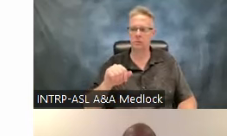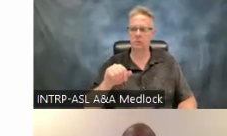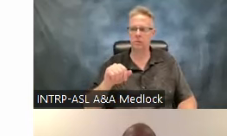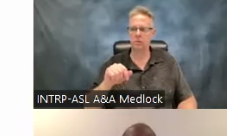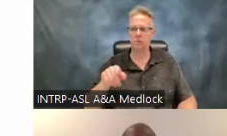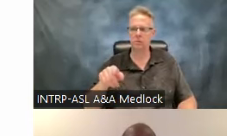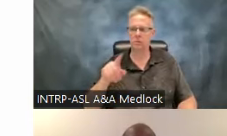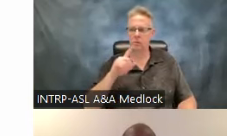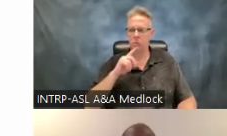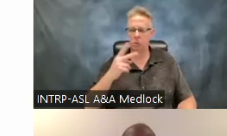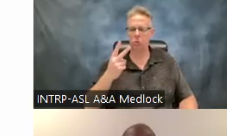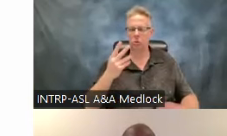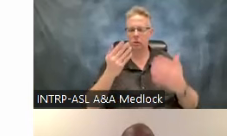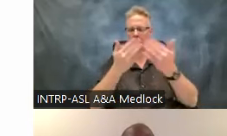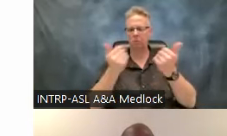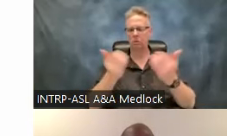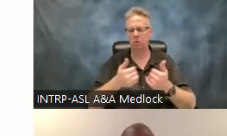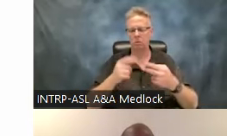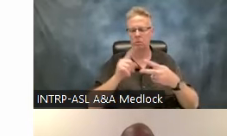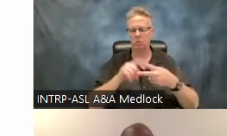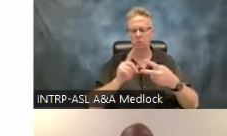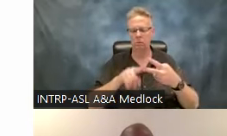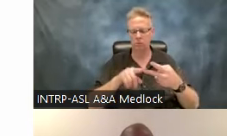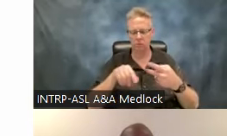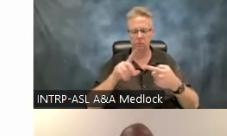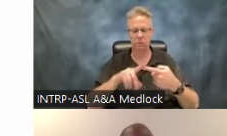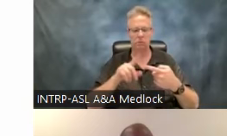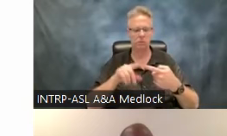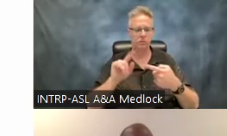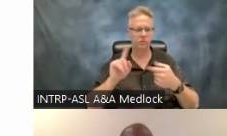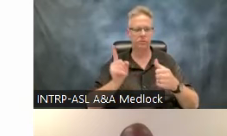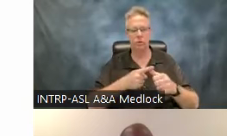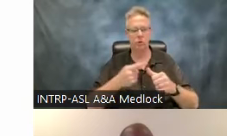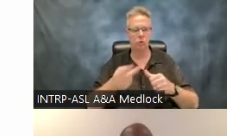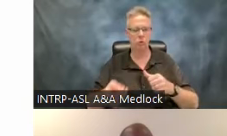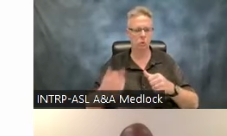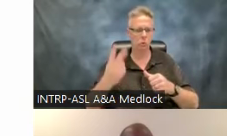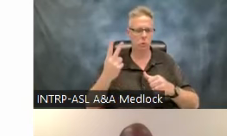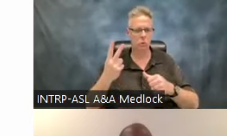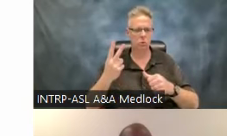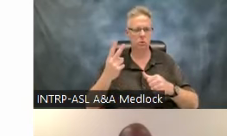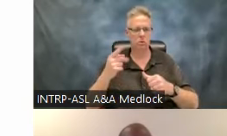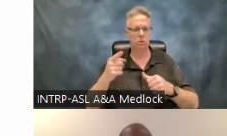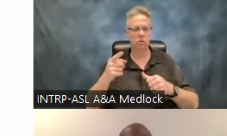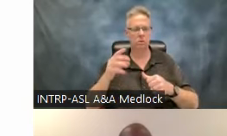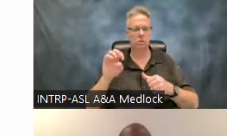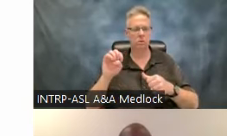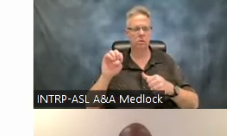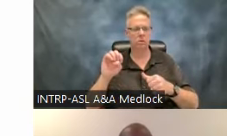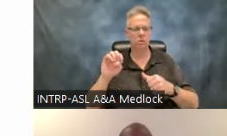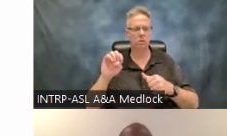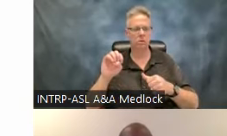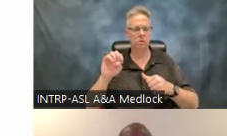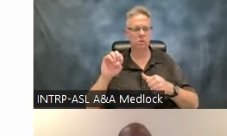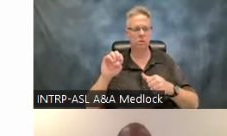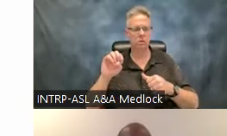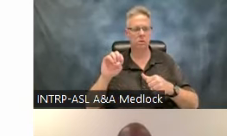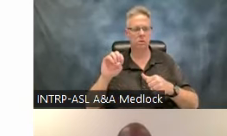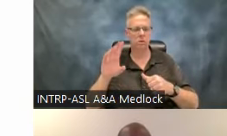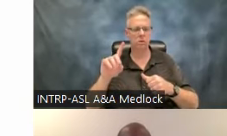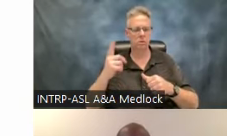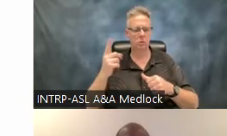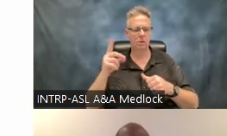is in two separate places. One is saying that in the first two, like E1 and E2, it kind of means